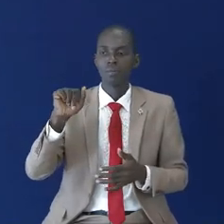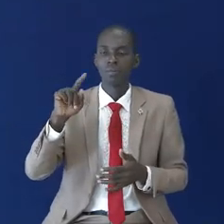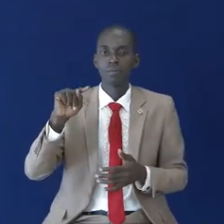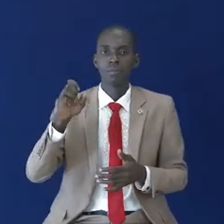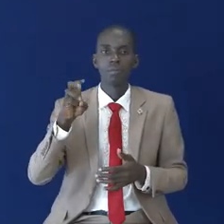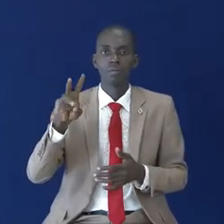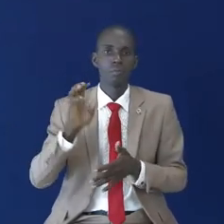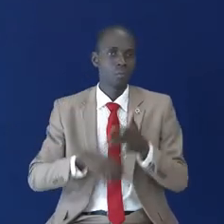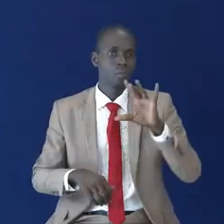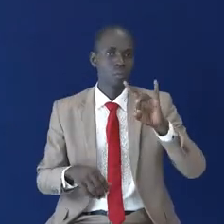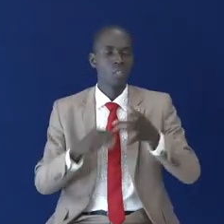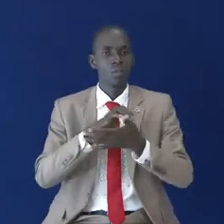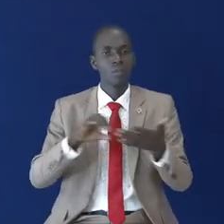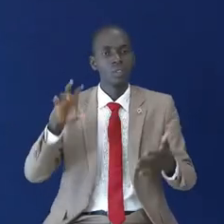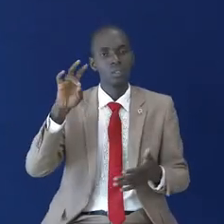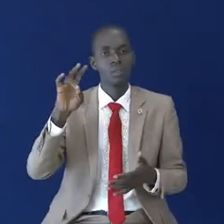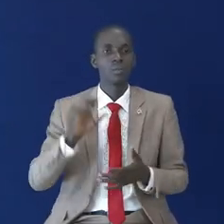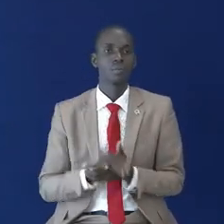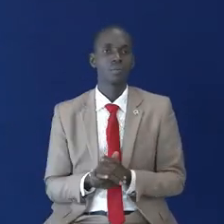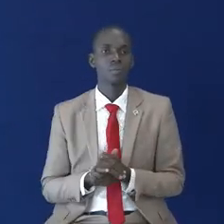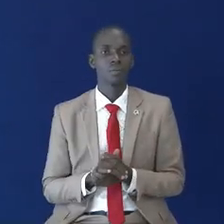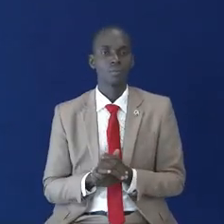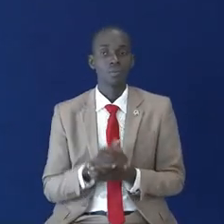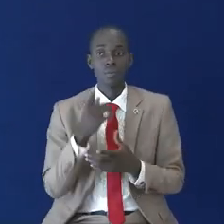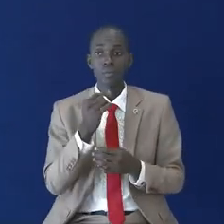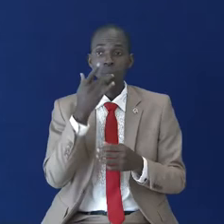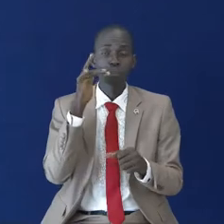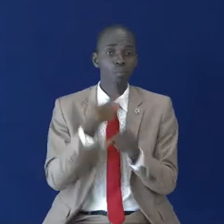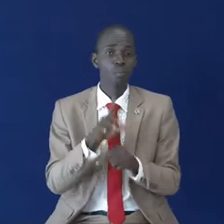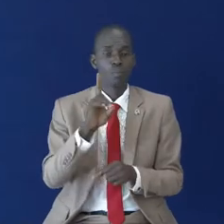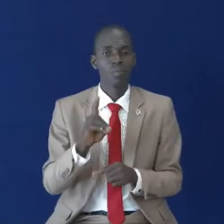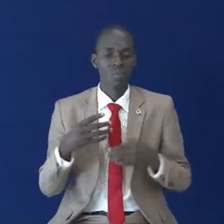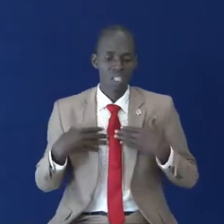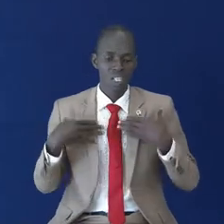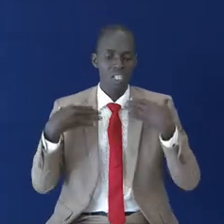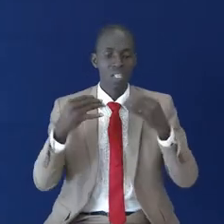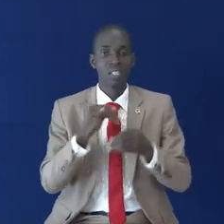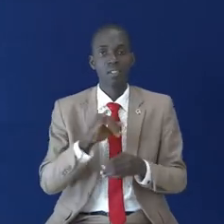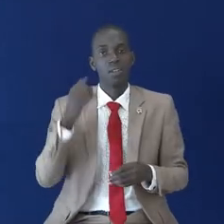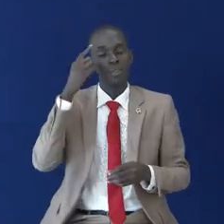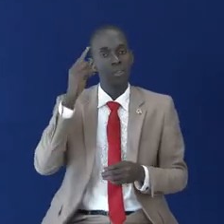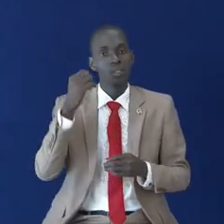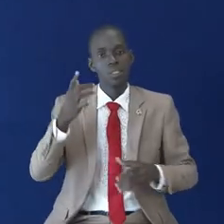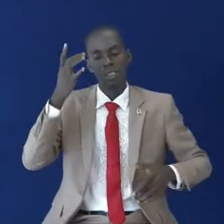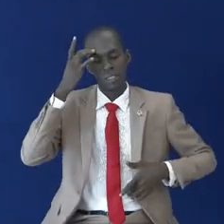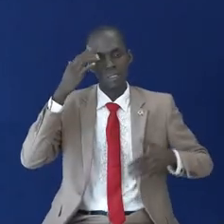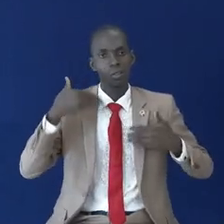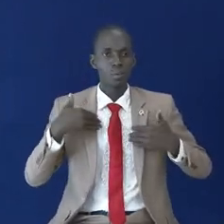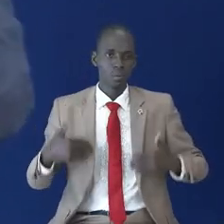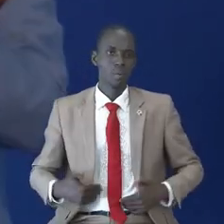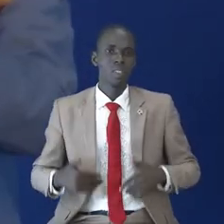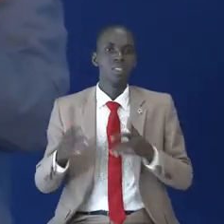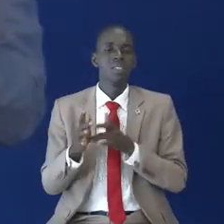chapter 8, verse 7, the promised healing for the sick body.